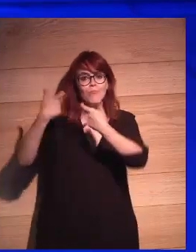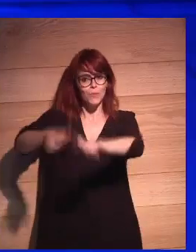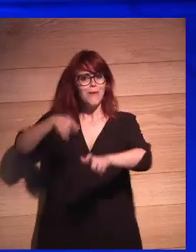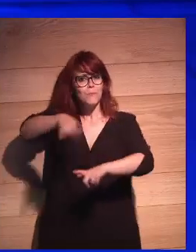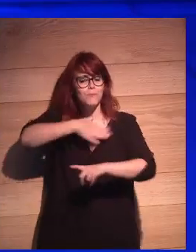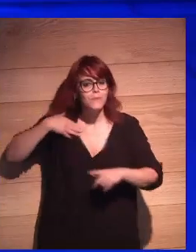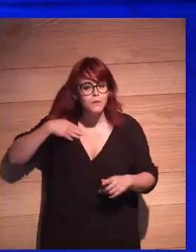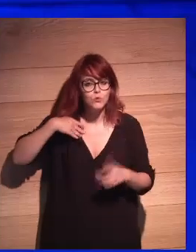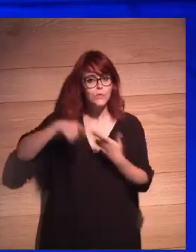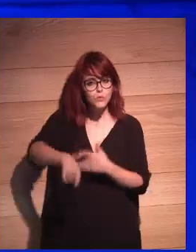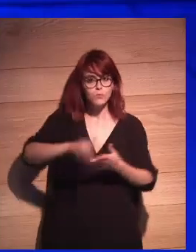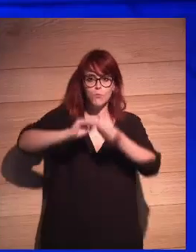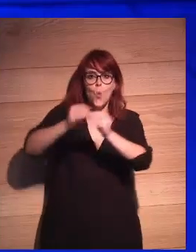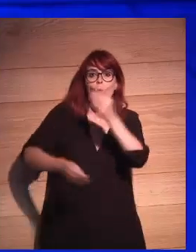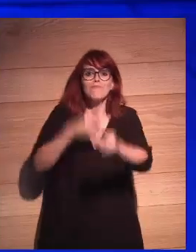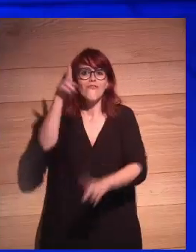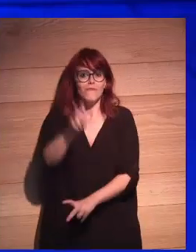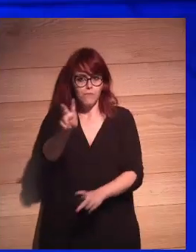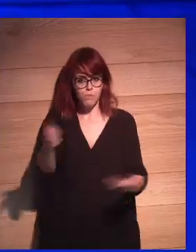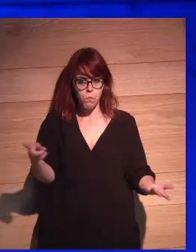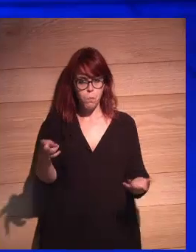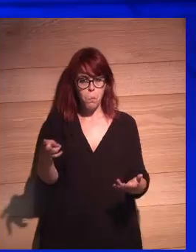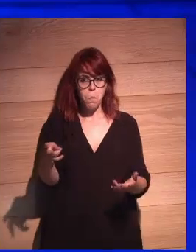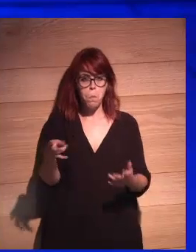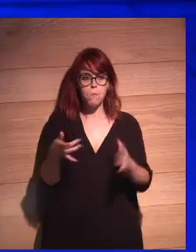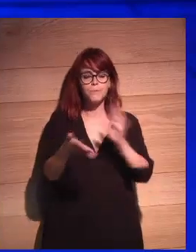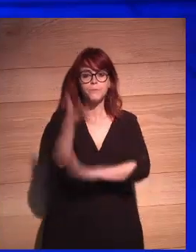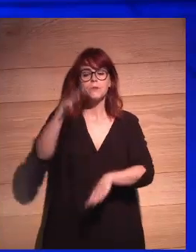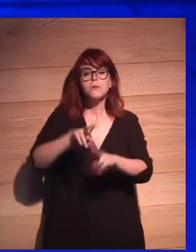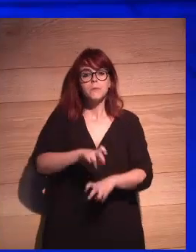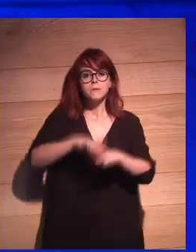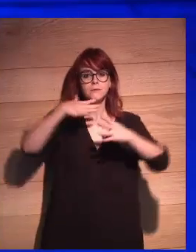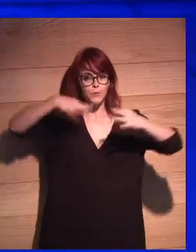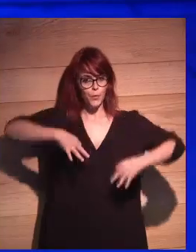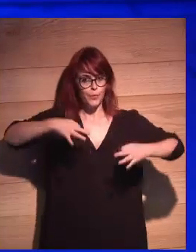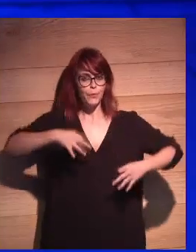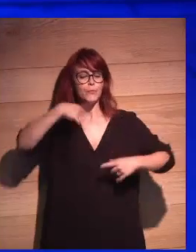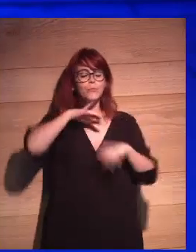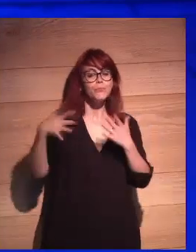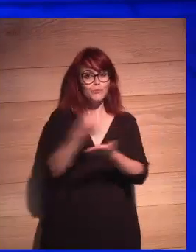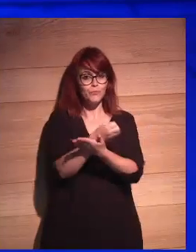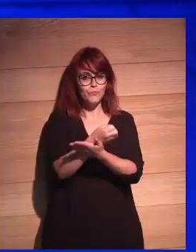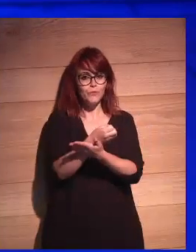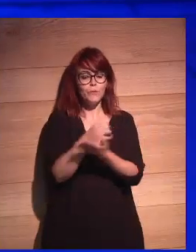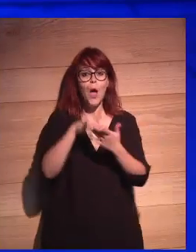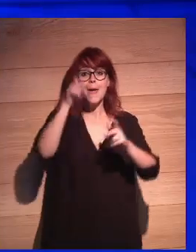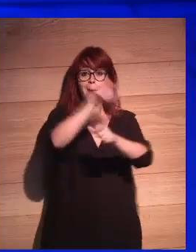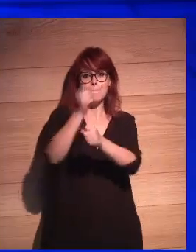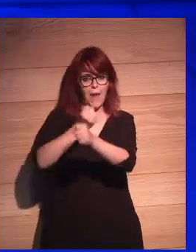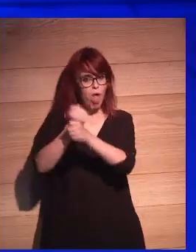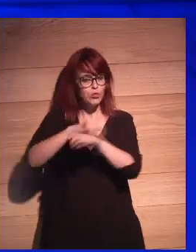and they told us that they wanted this, but they wanted us to do something useful. And we created